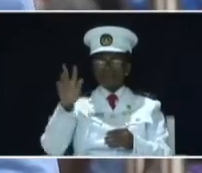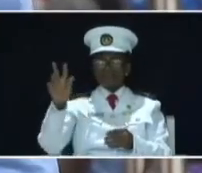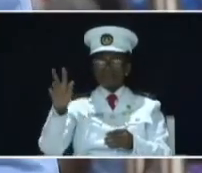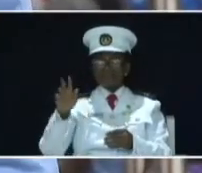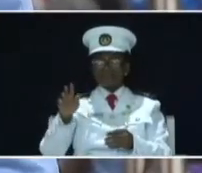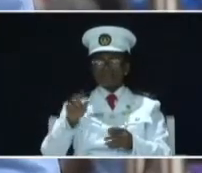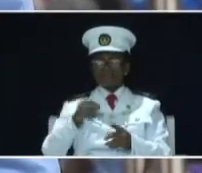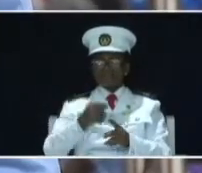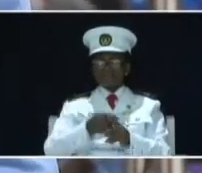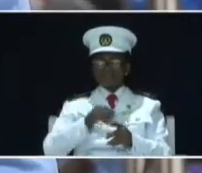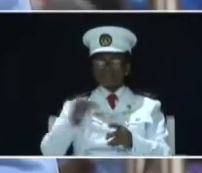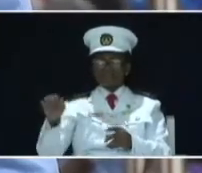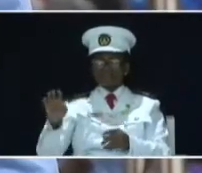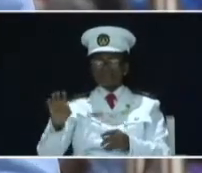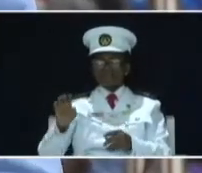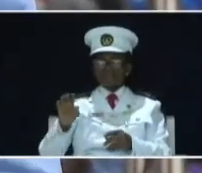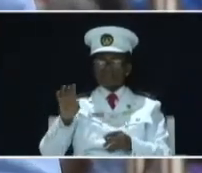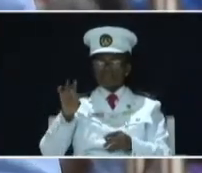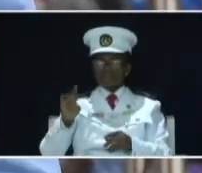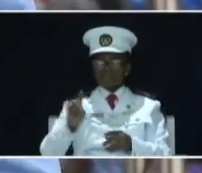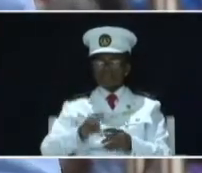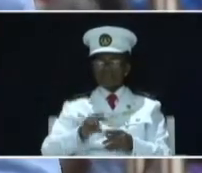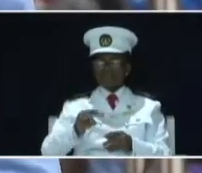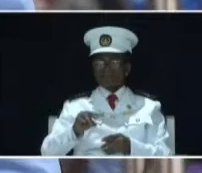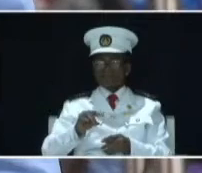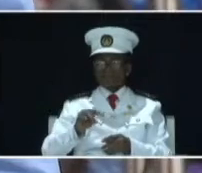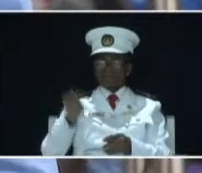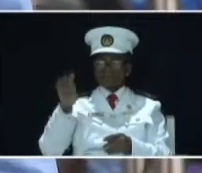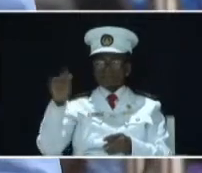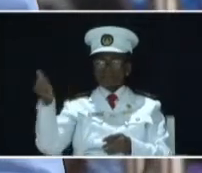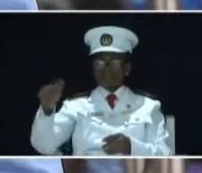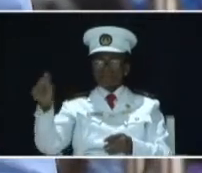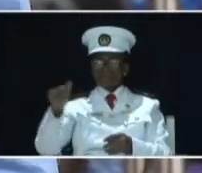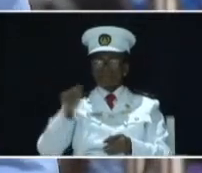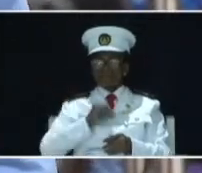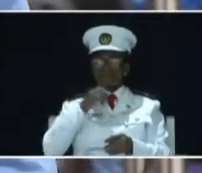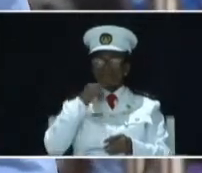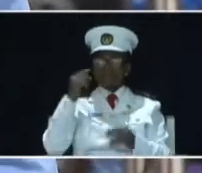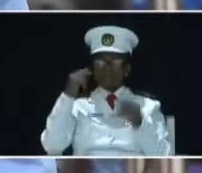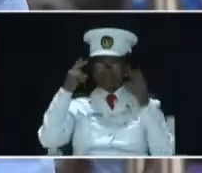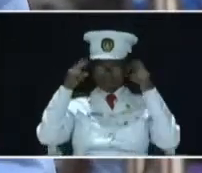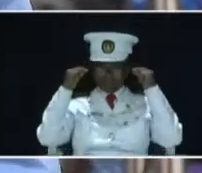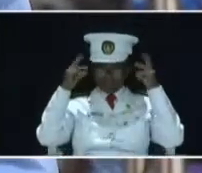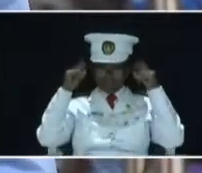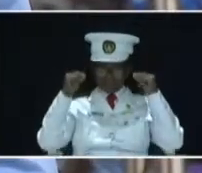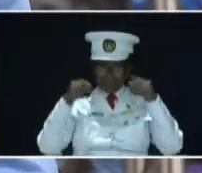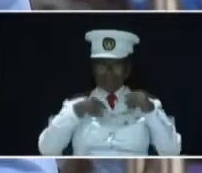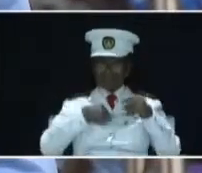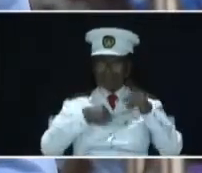He said to Moses, "I have seen the sufferings of my people.